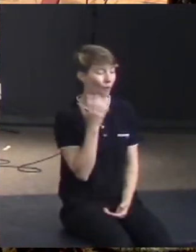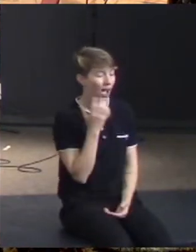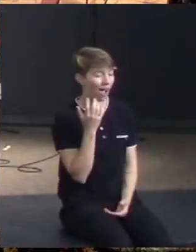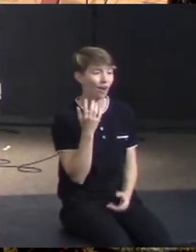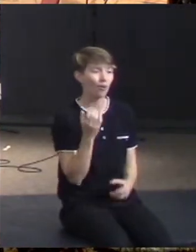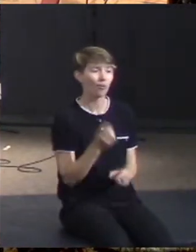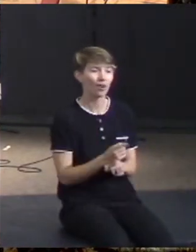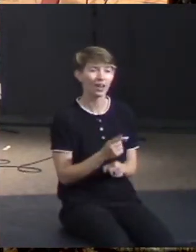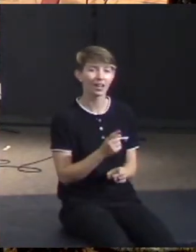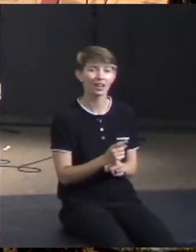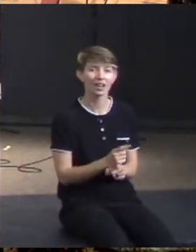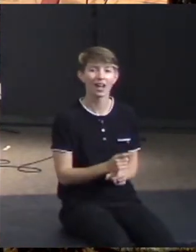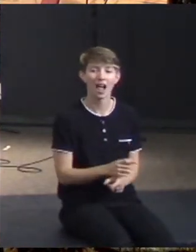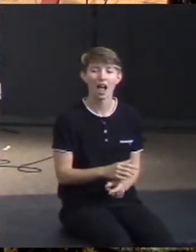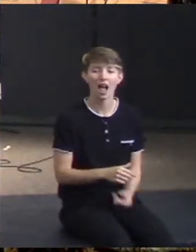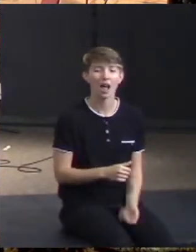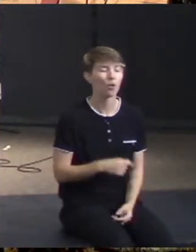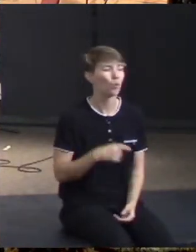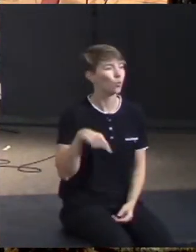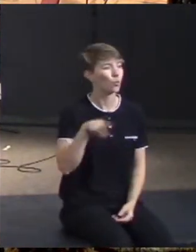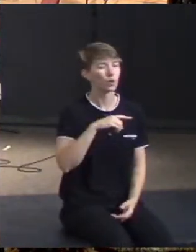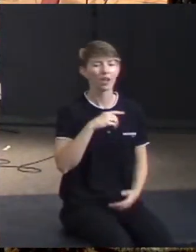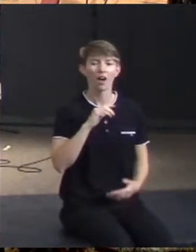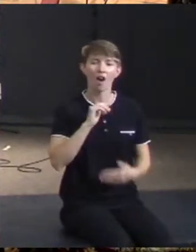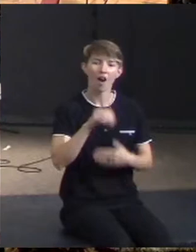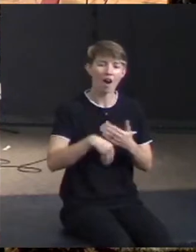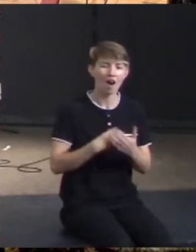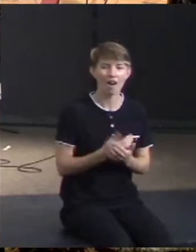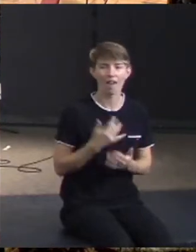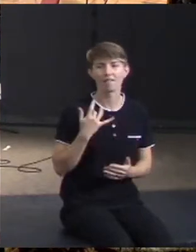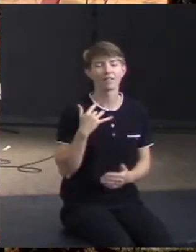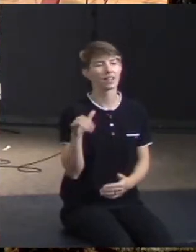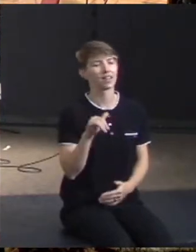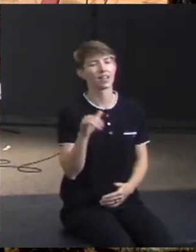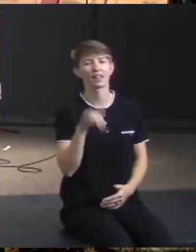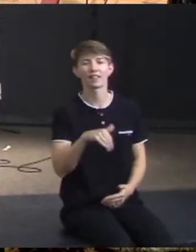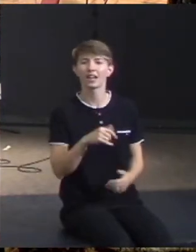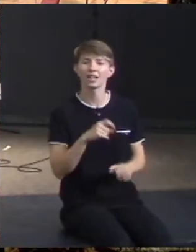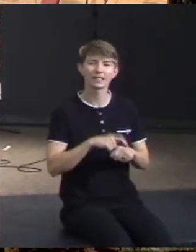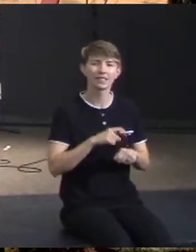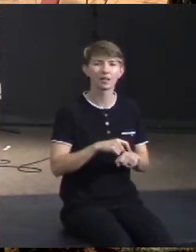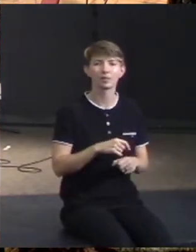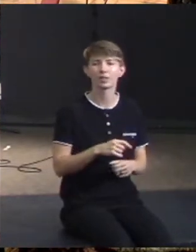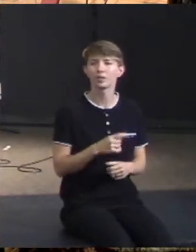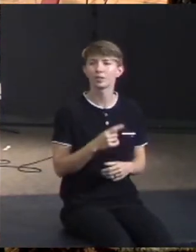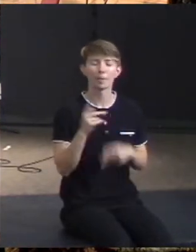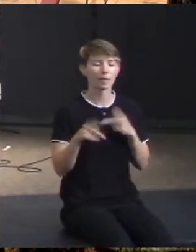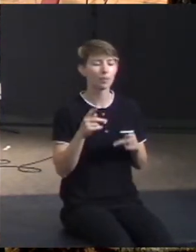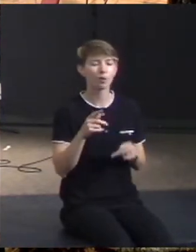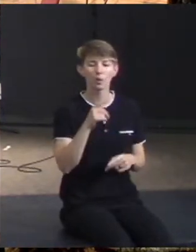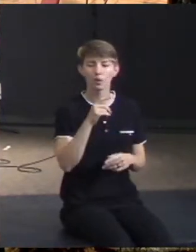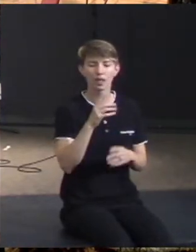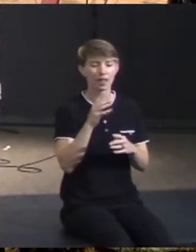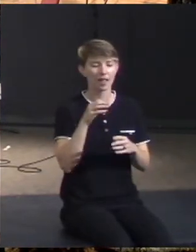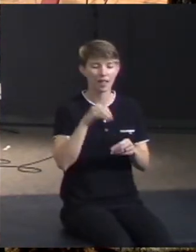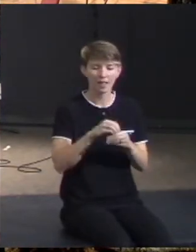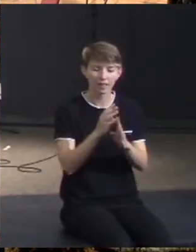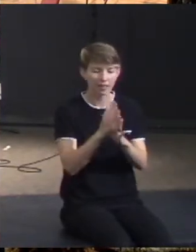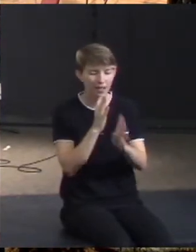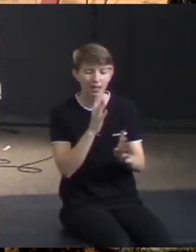On a whim. And we all feel like that at times, but there are those that are standing in that line that feel like that all the time.